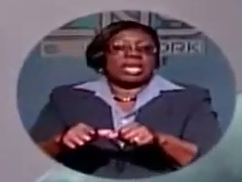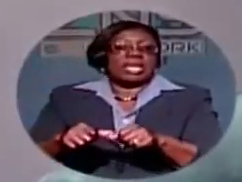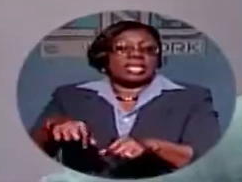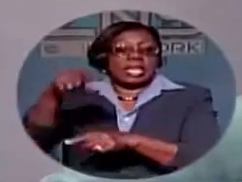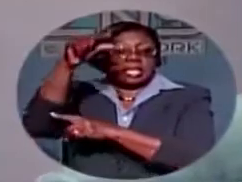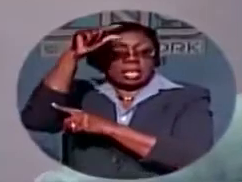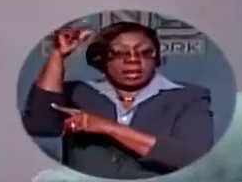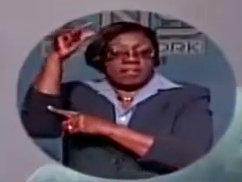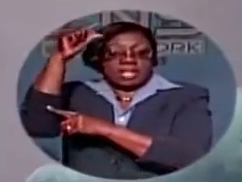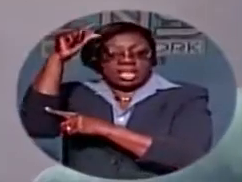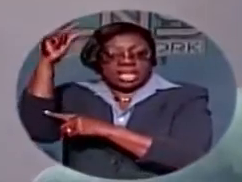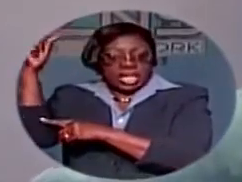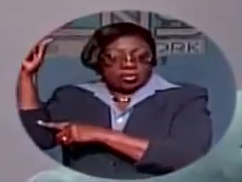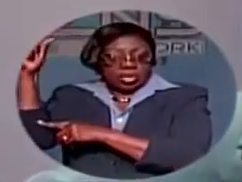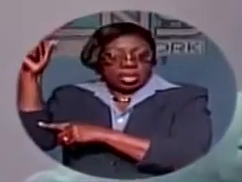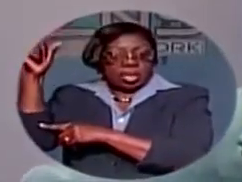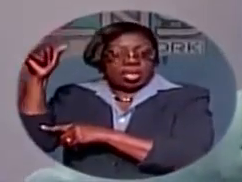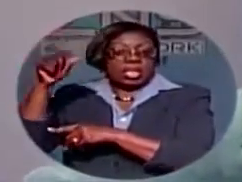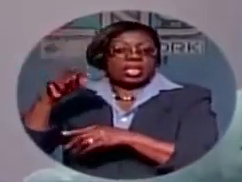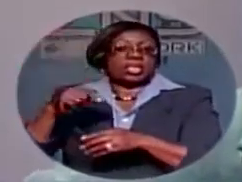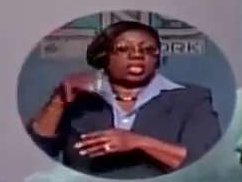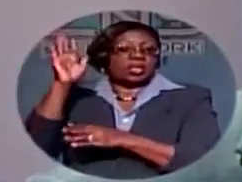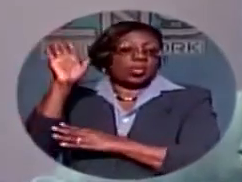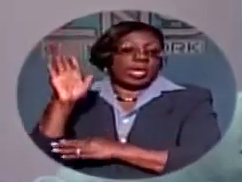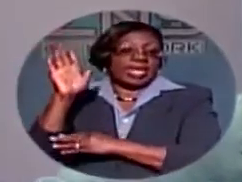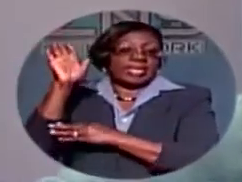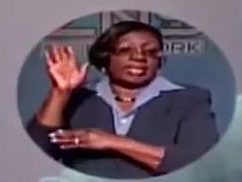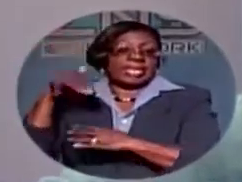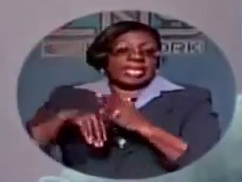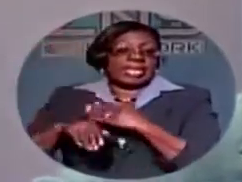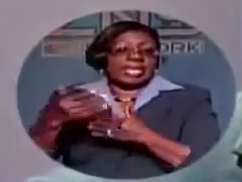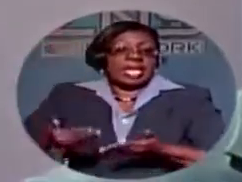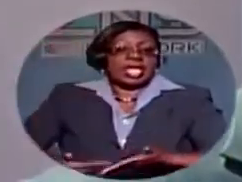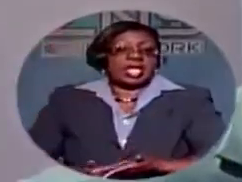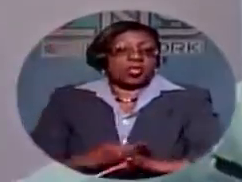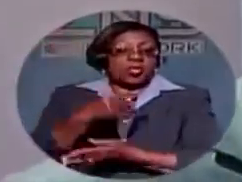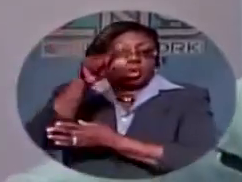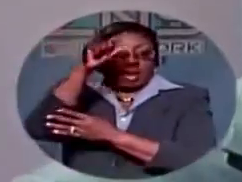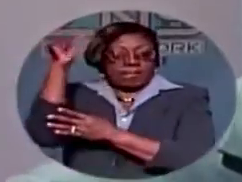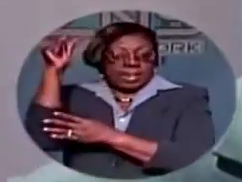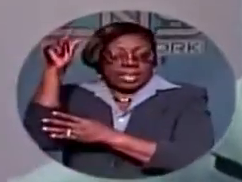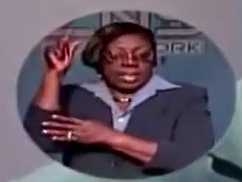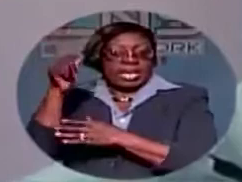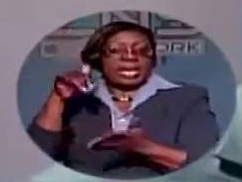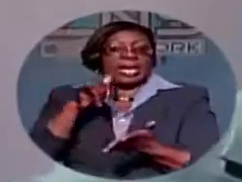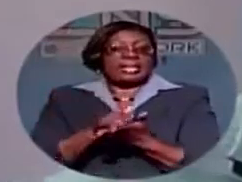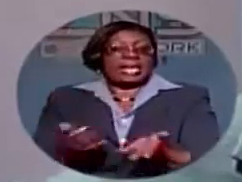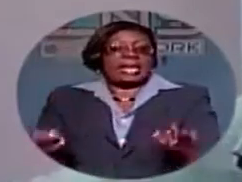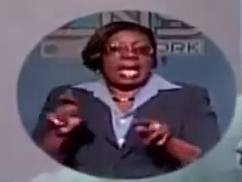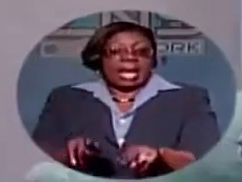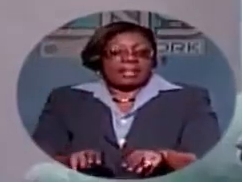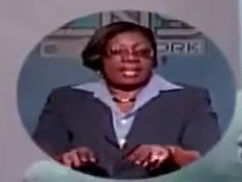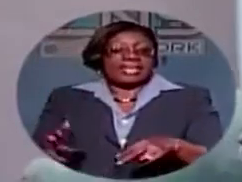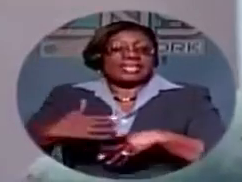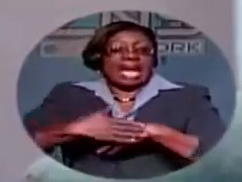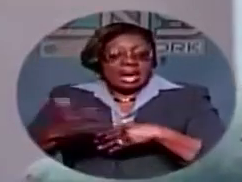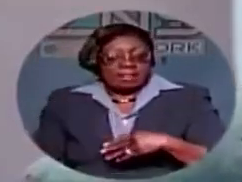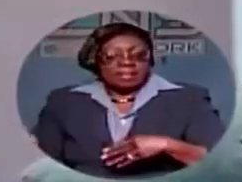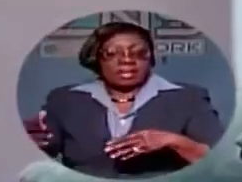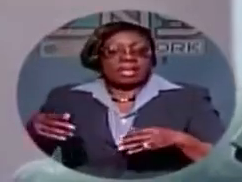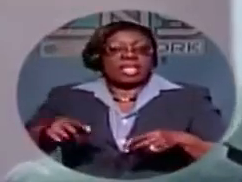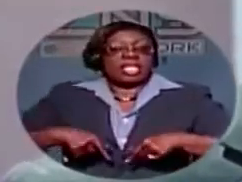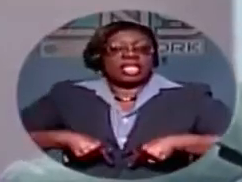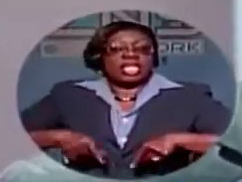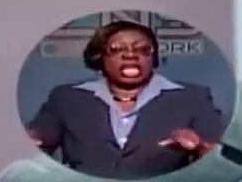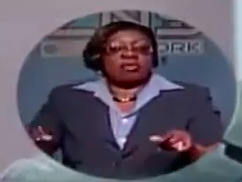General swears in a new government. Right. And that happens after a general election where under